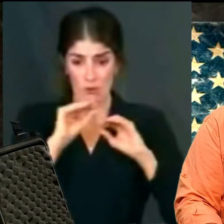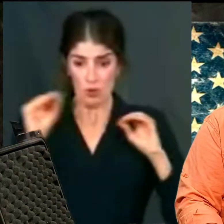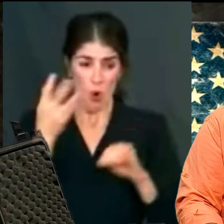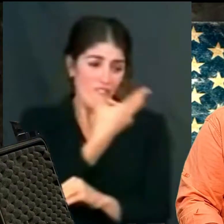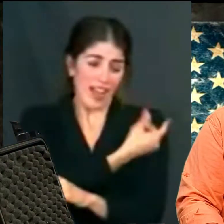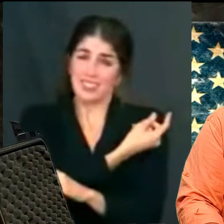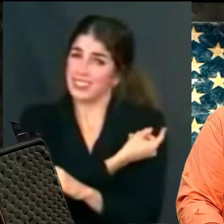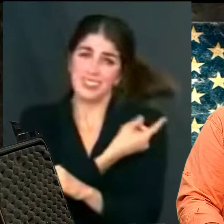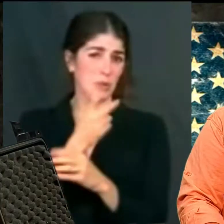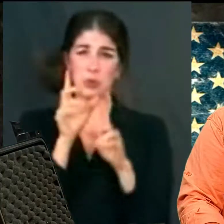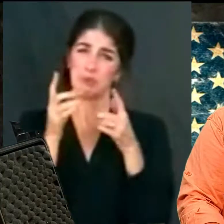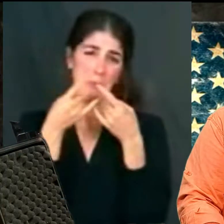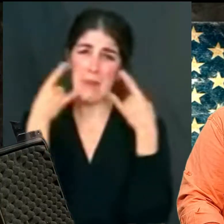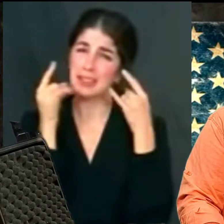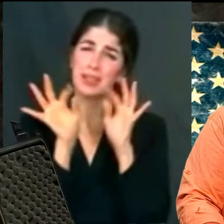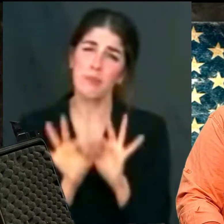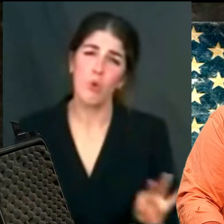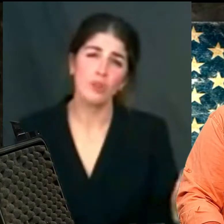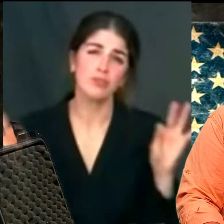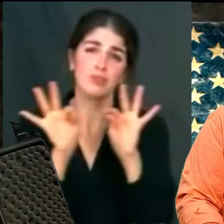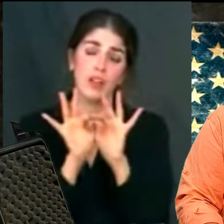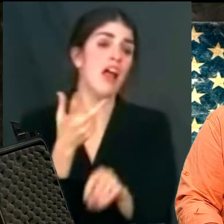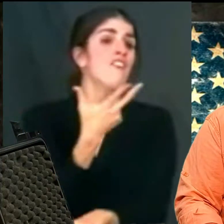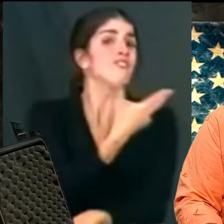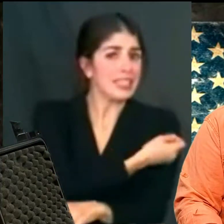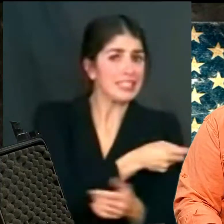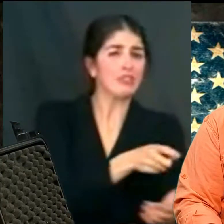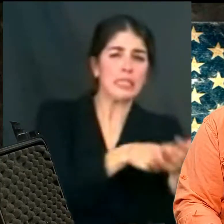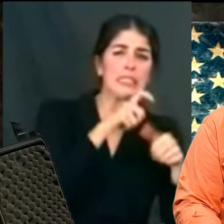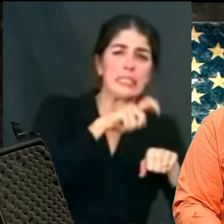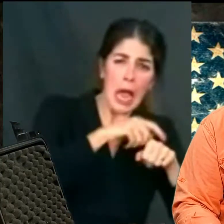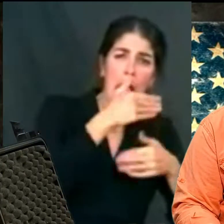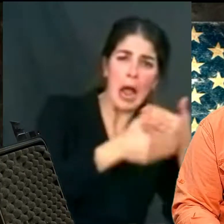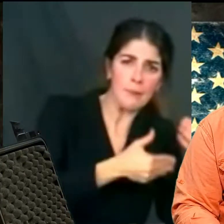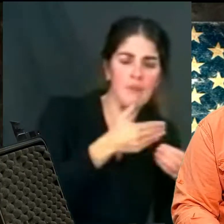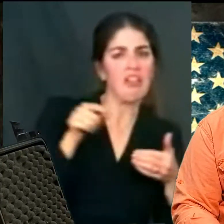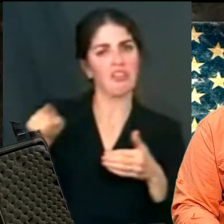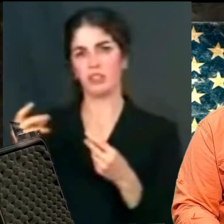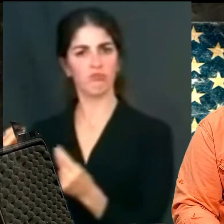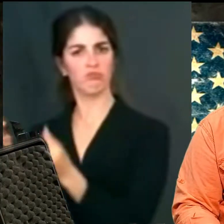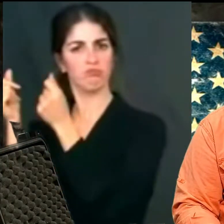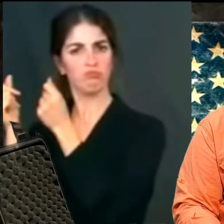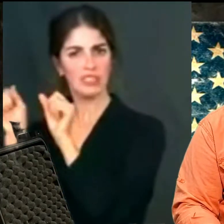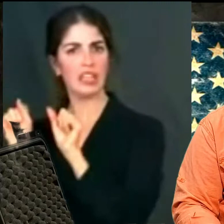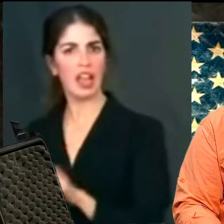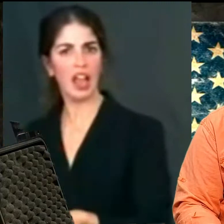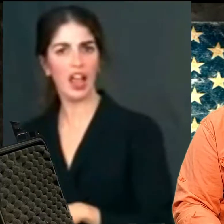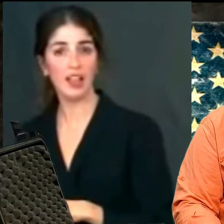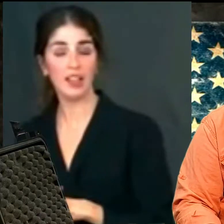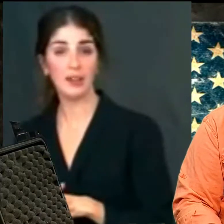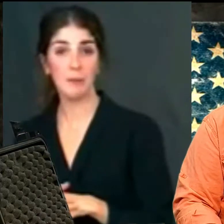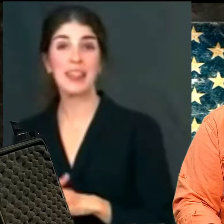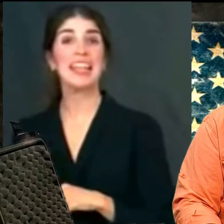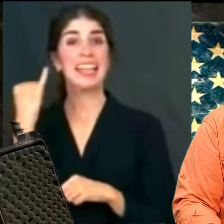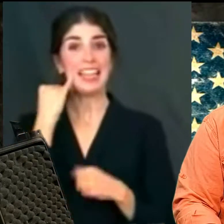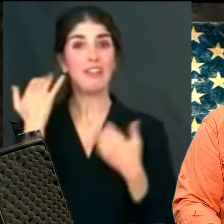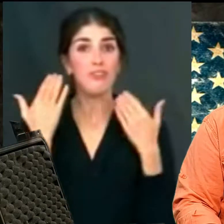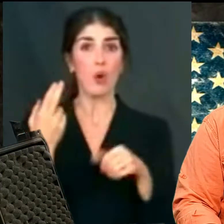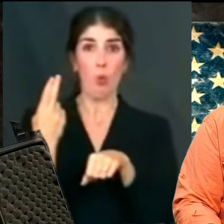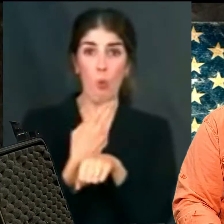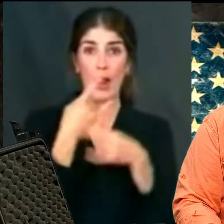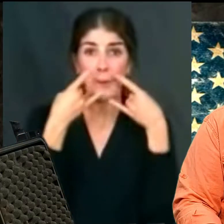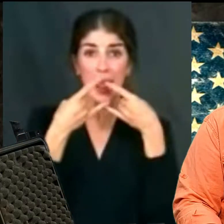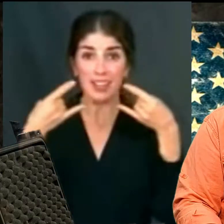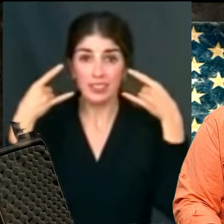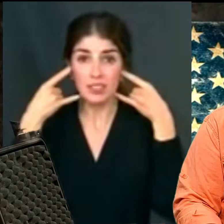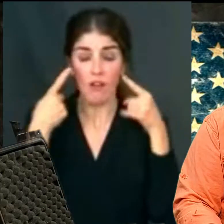Hopefully we can get through all of them flawlessly, but we'll see. And that is the hope and intent for